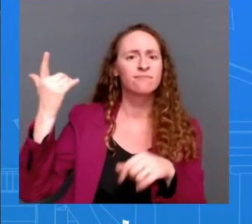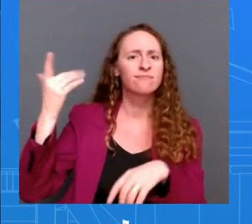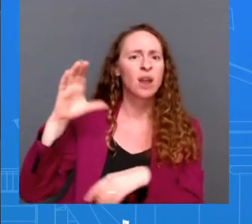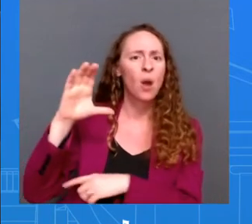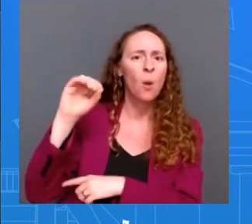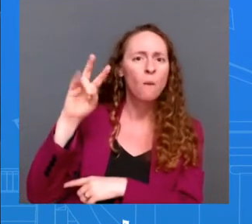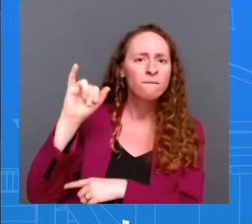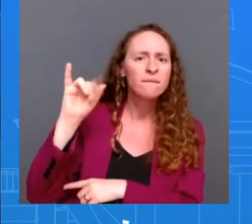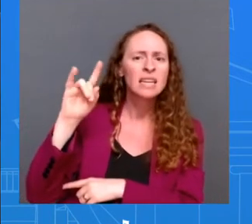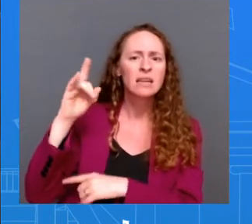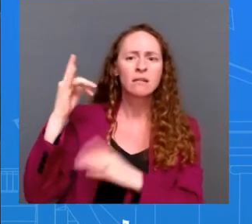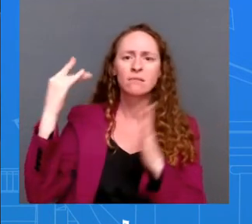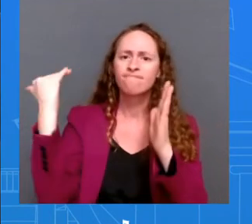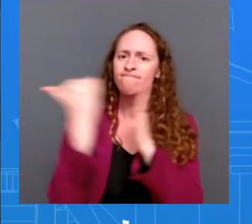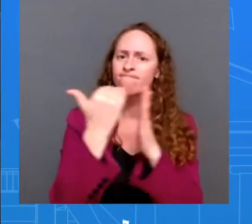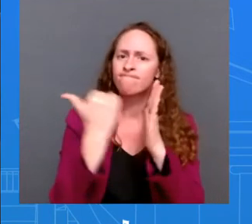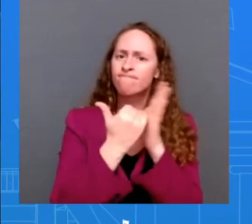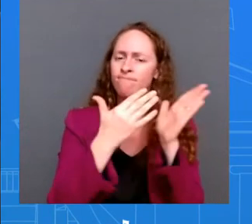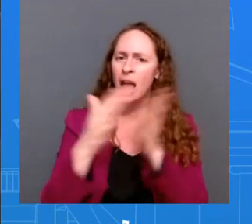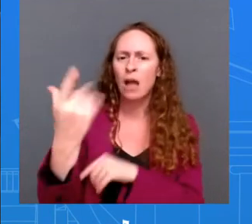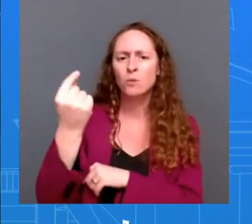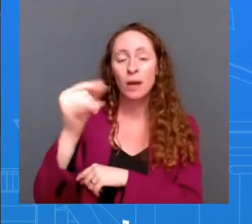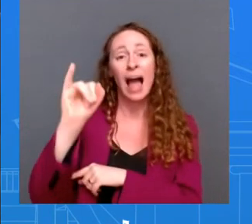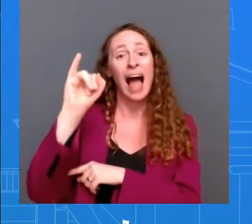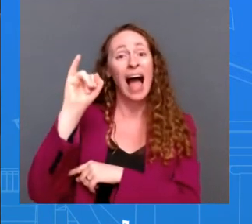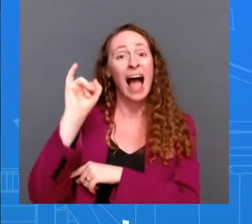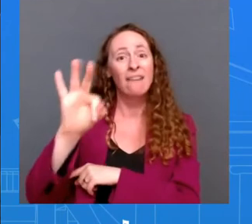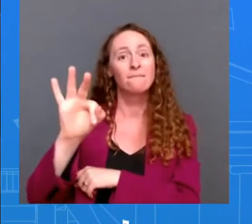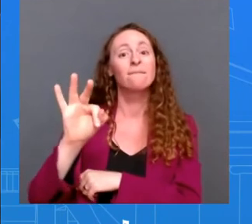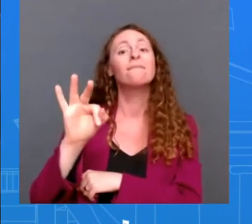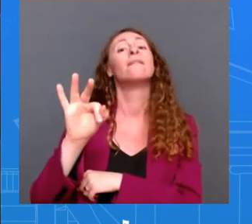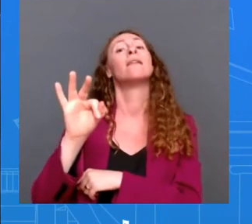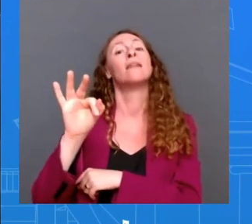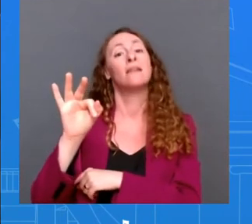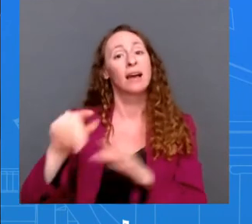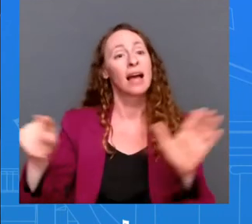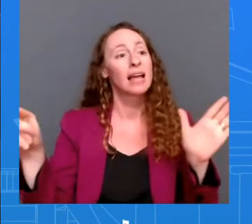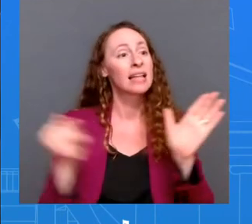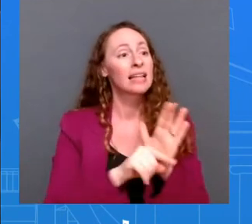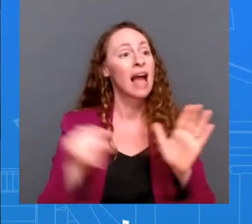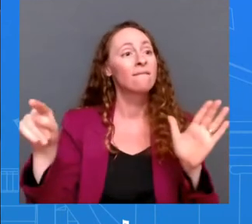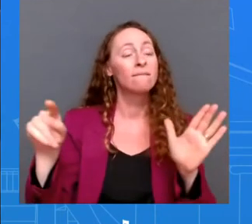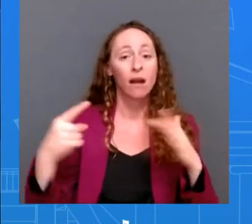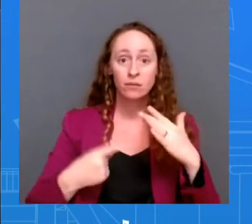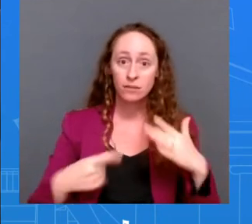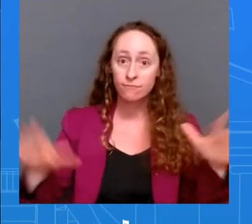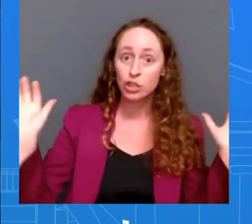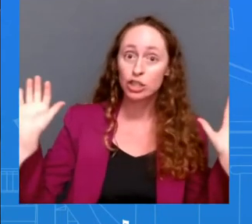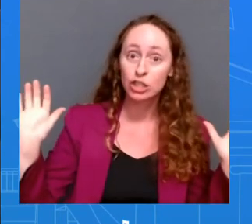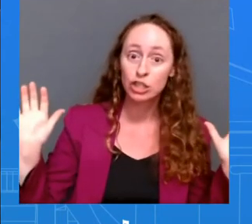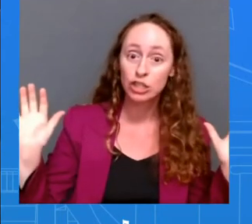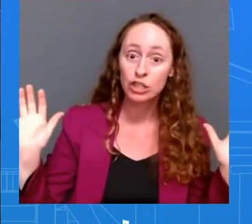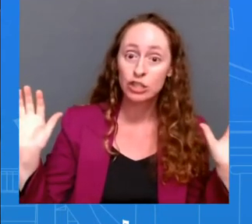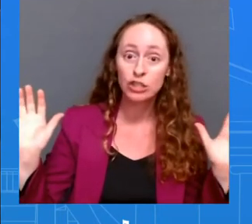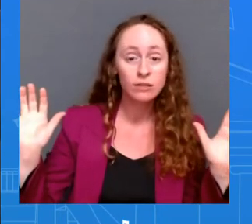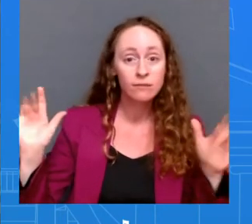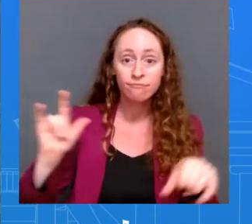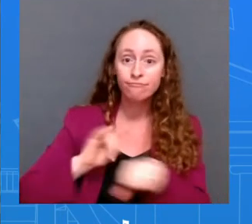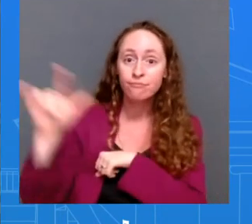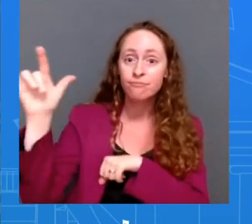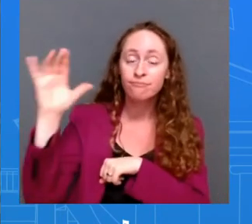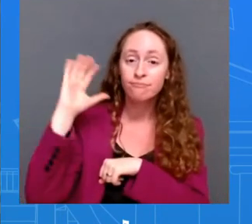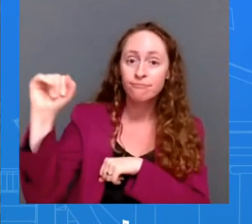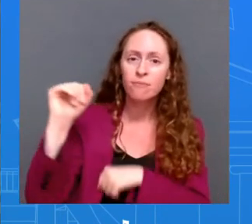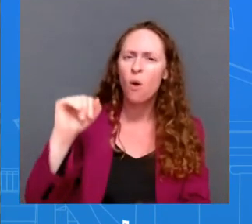I know other White House staffers have been required to test negative twice before returning to work. What are the protocols for so today? Basically,